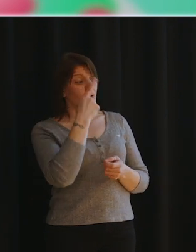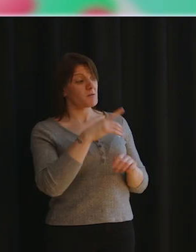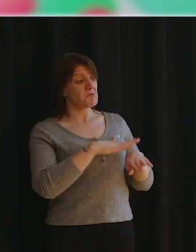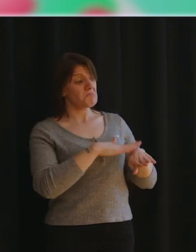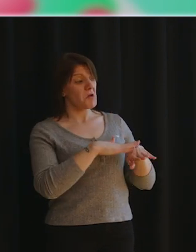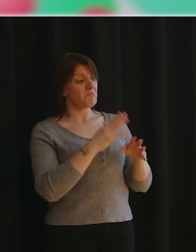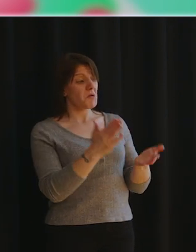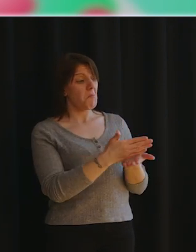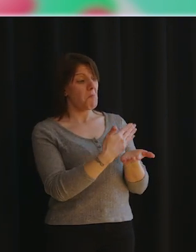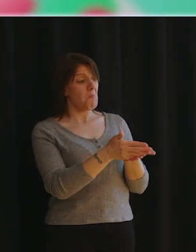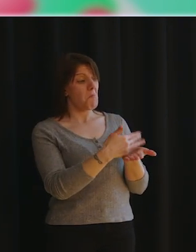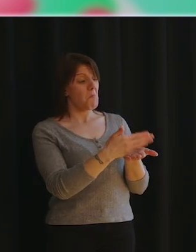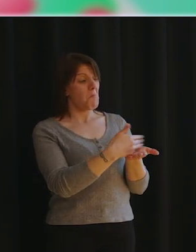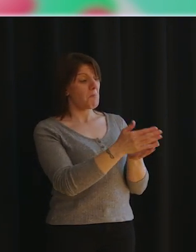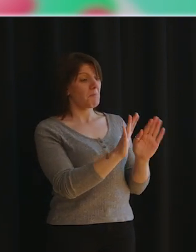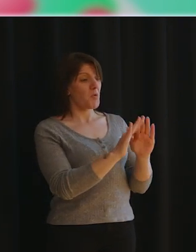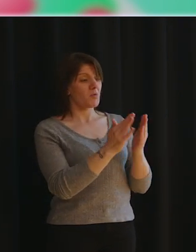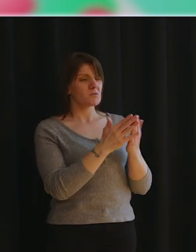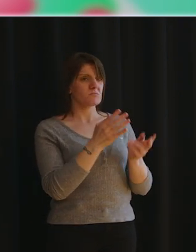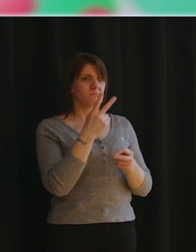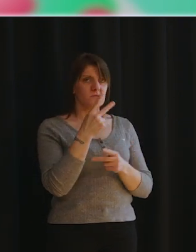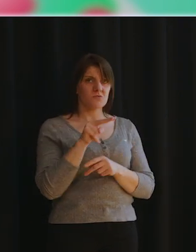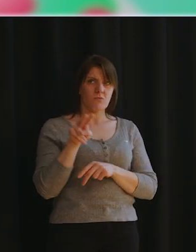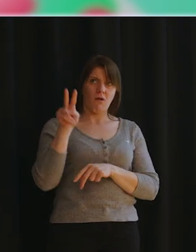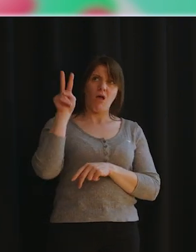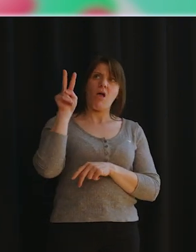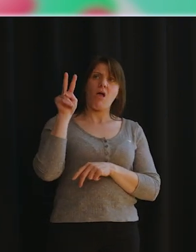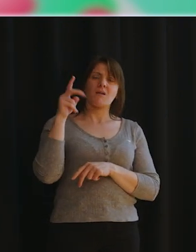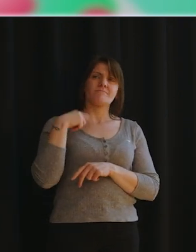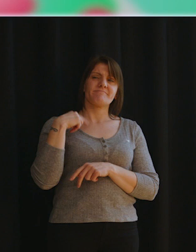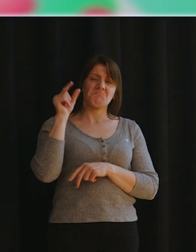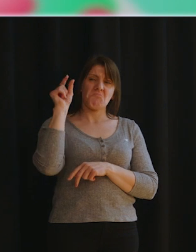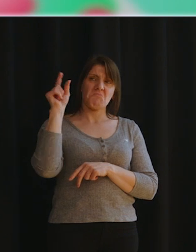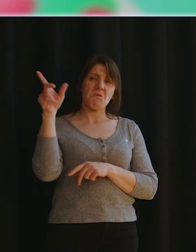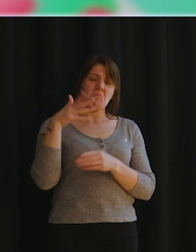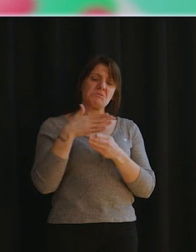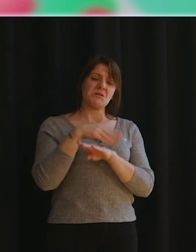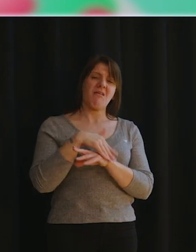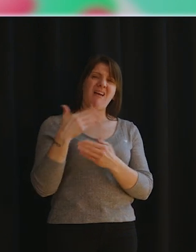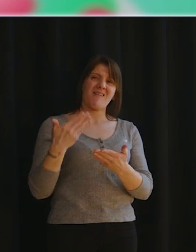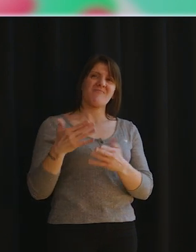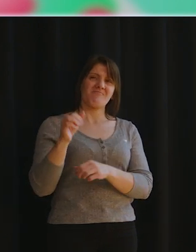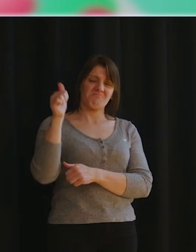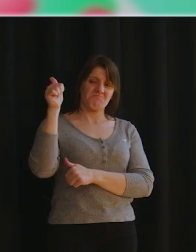up the books now?" And he'll just look at me and say, "I'm a bit busy now."